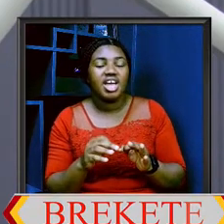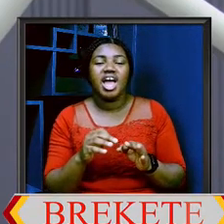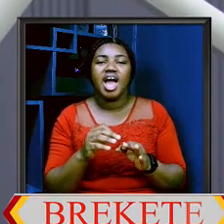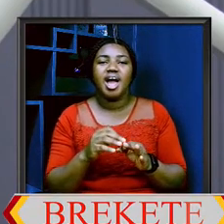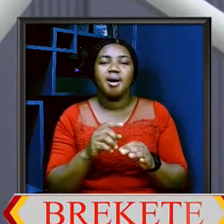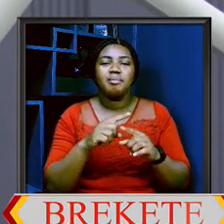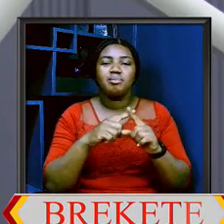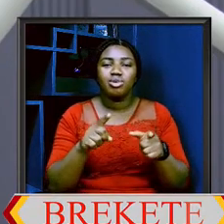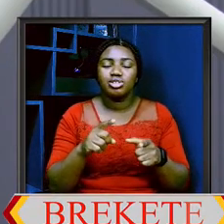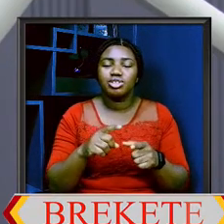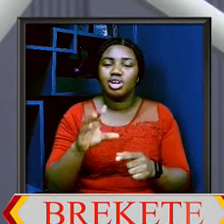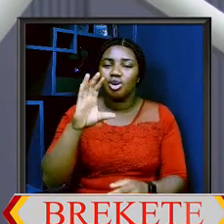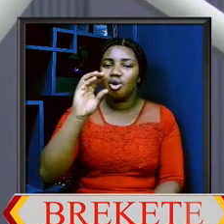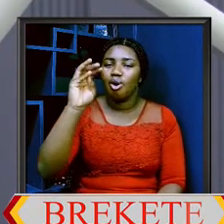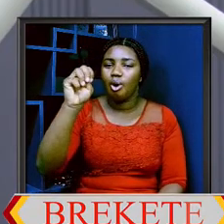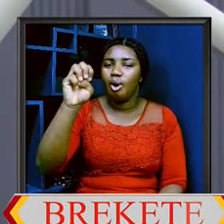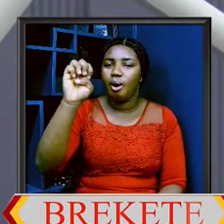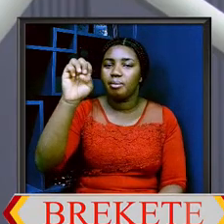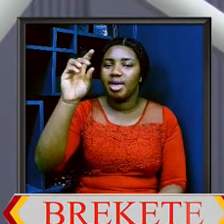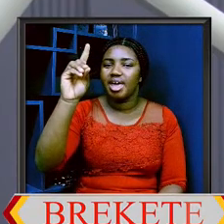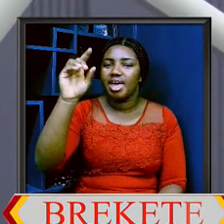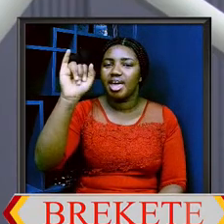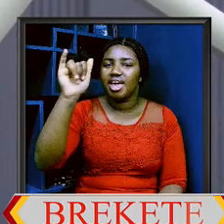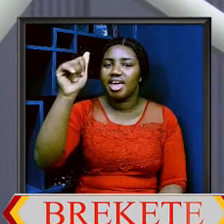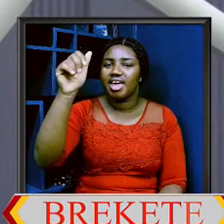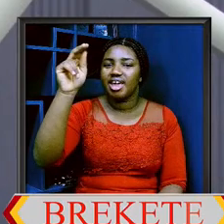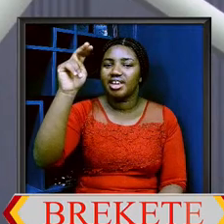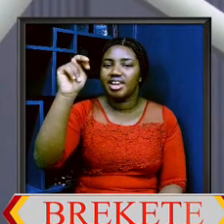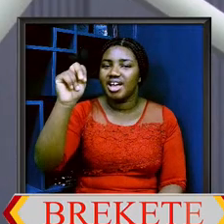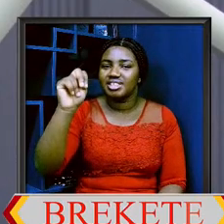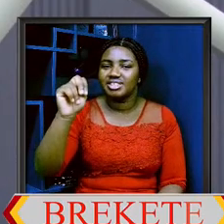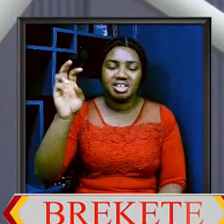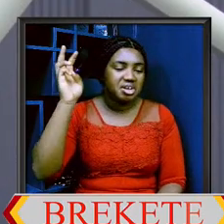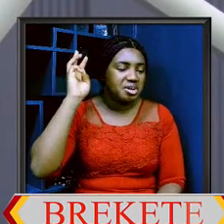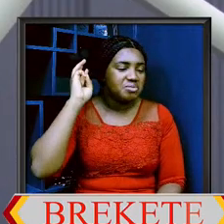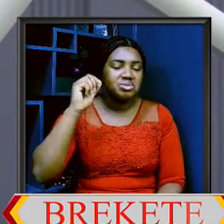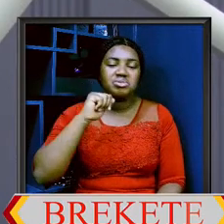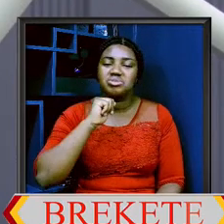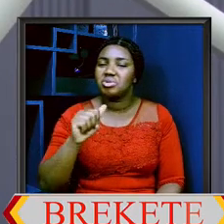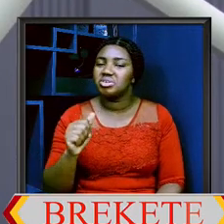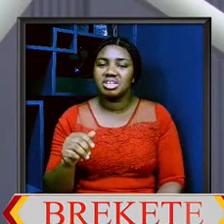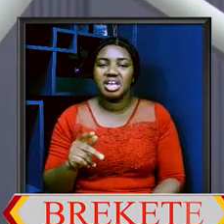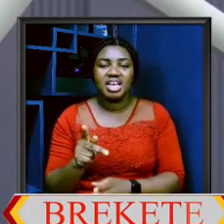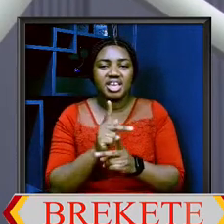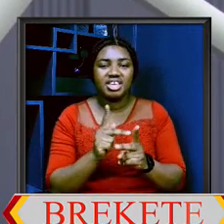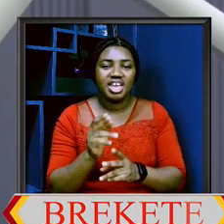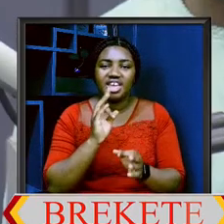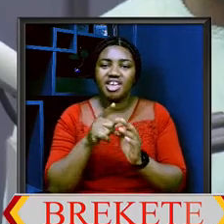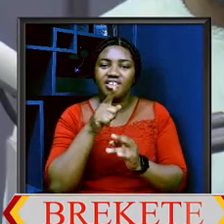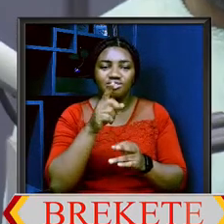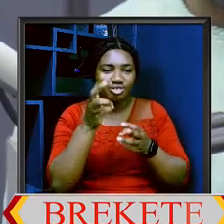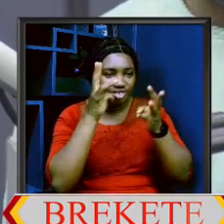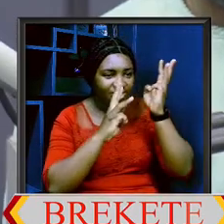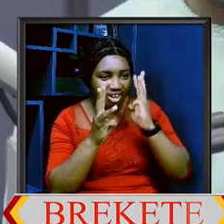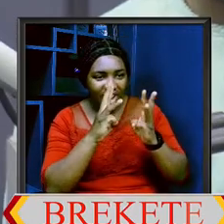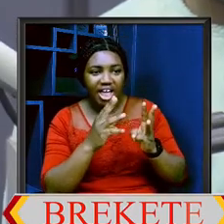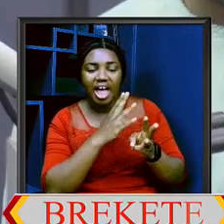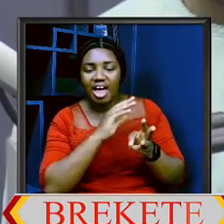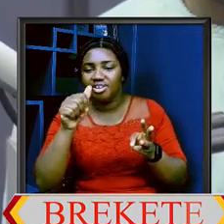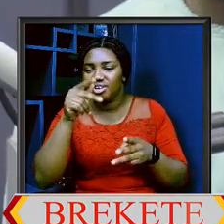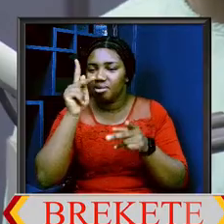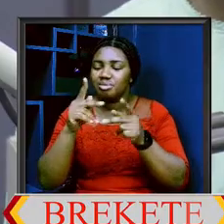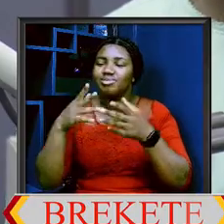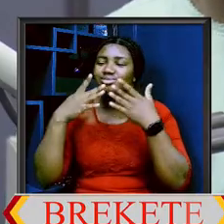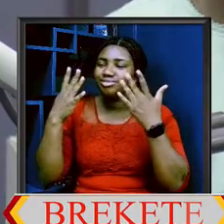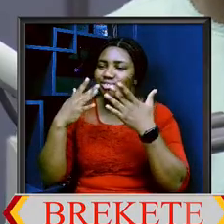here but comedians will end it whether you are crying and the other people are laughing